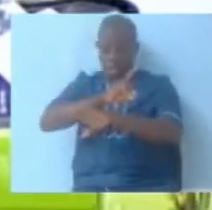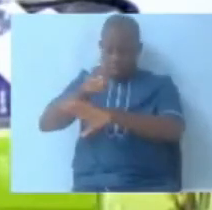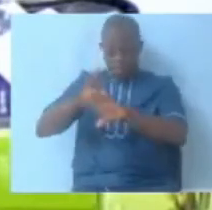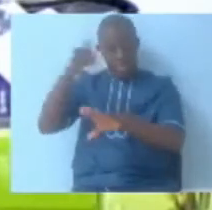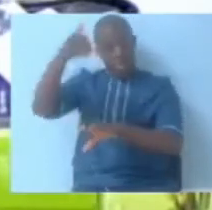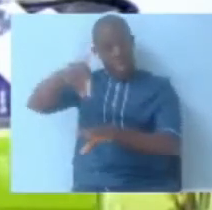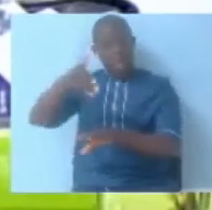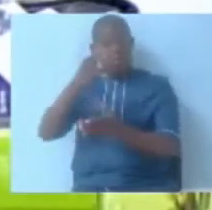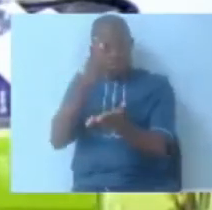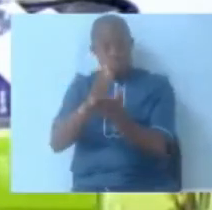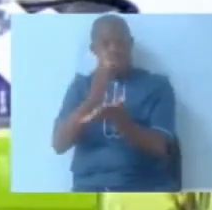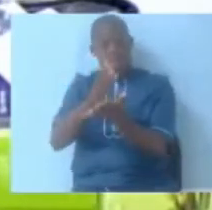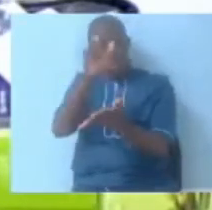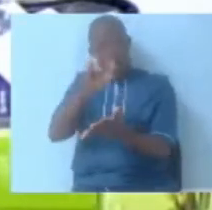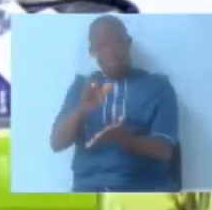And